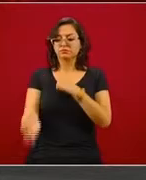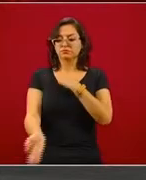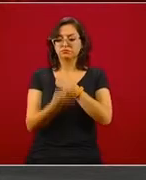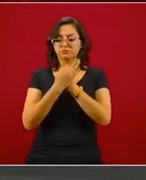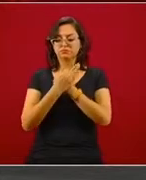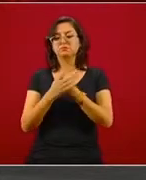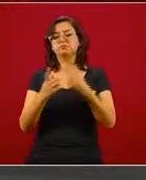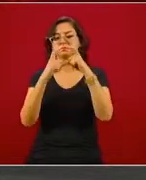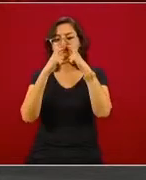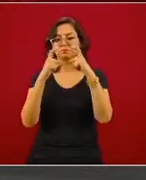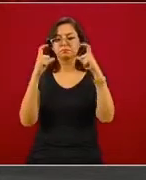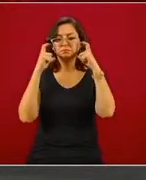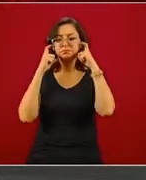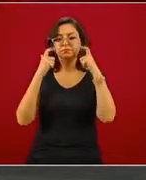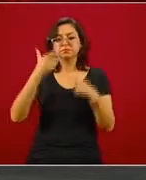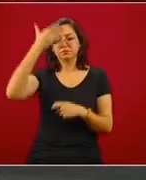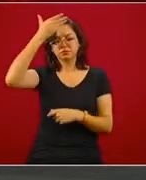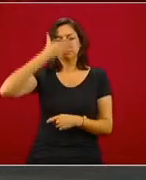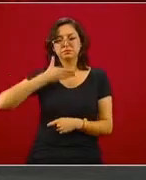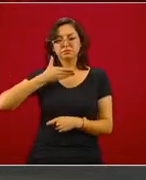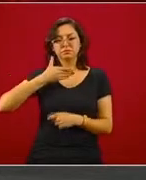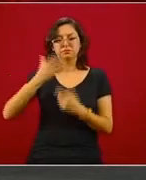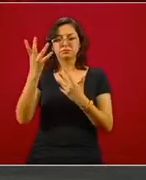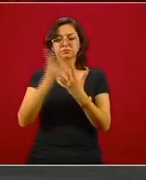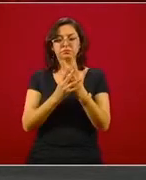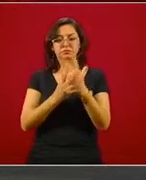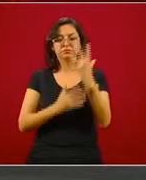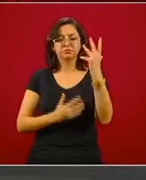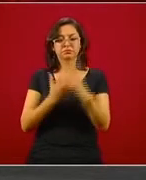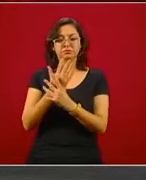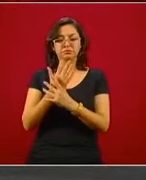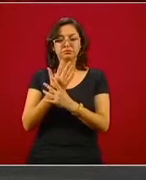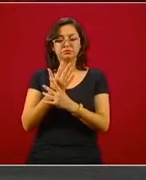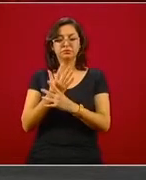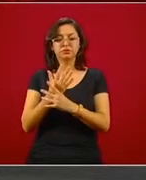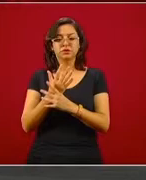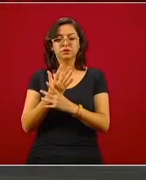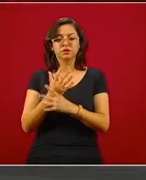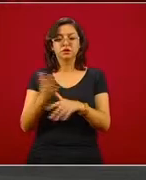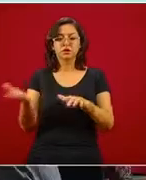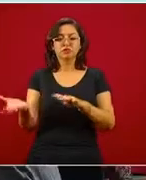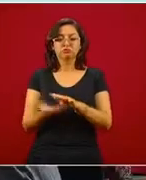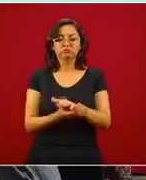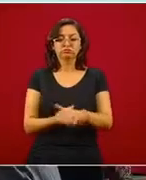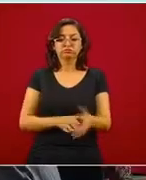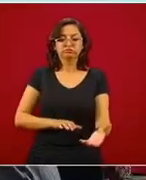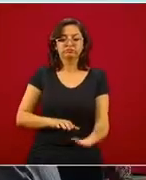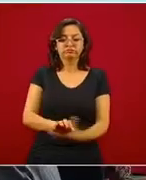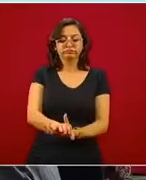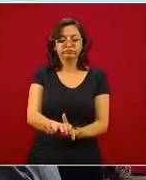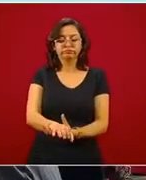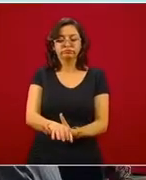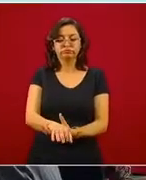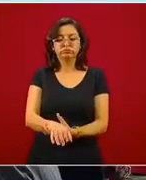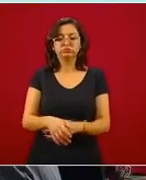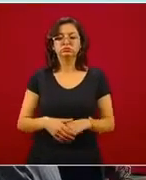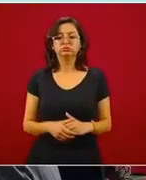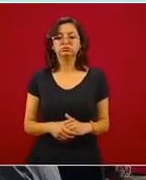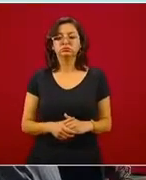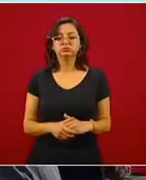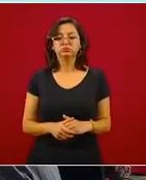source of infection. We can also see the measures in terms of PPE, which is the use of